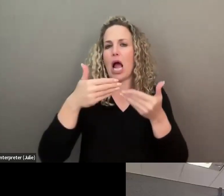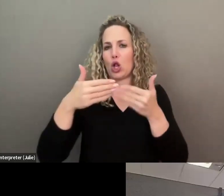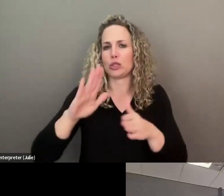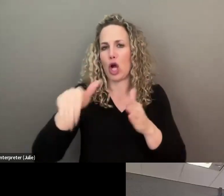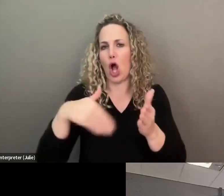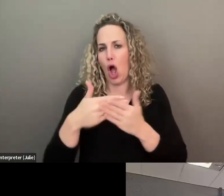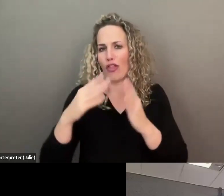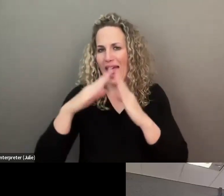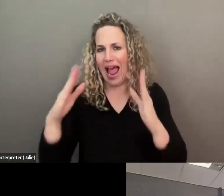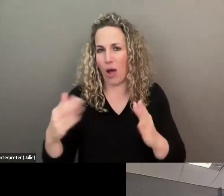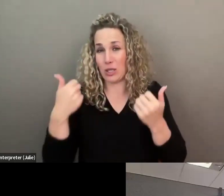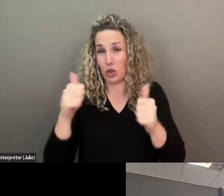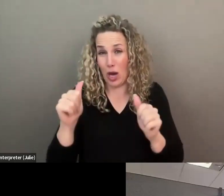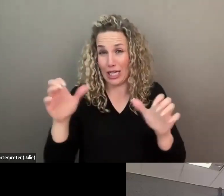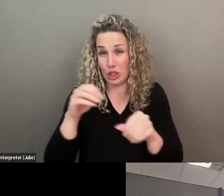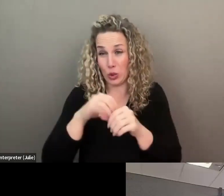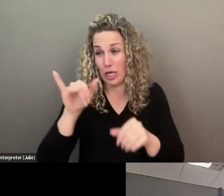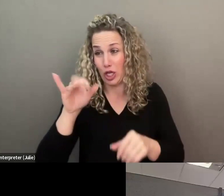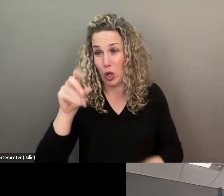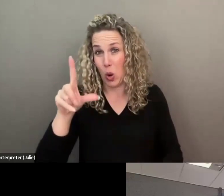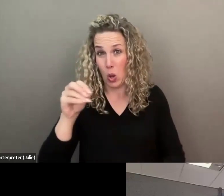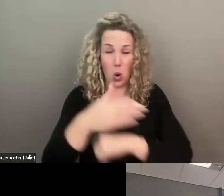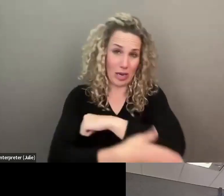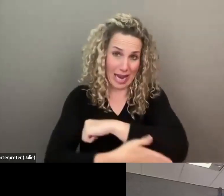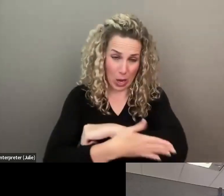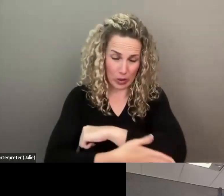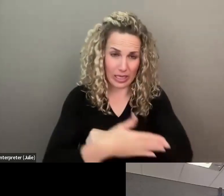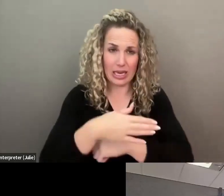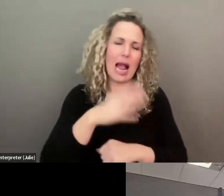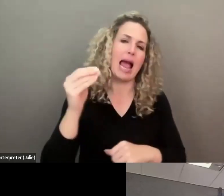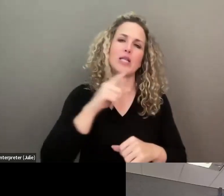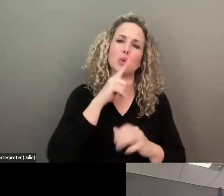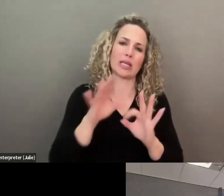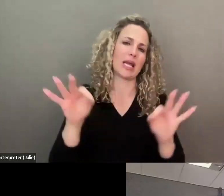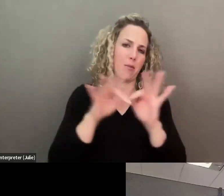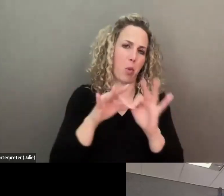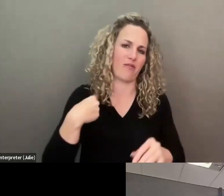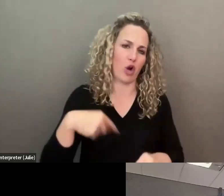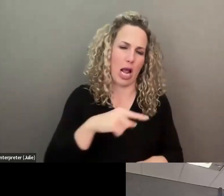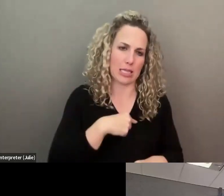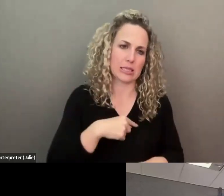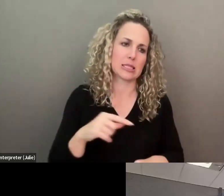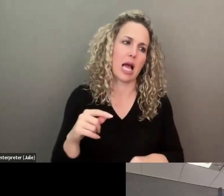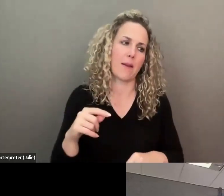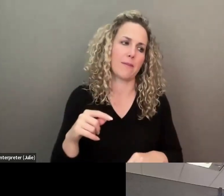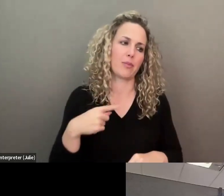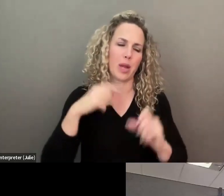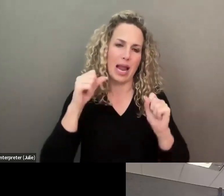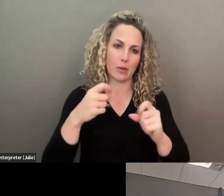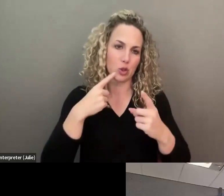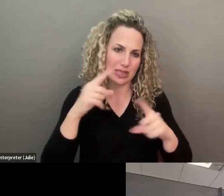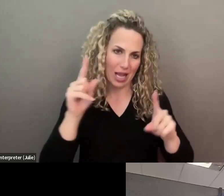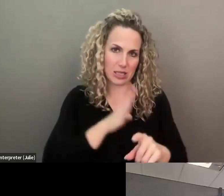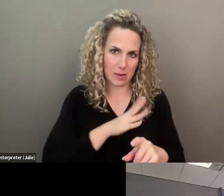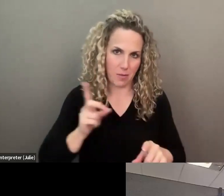this housing that we were trying to do in Yolo County. And it's very important to us. So we were able to announce that to the